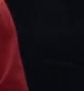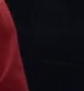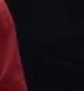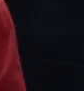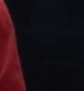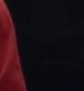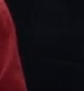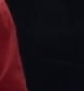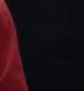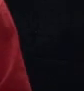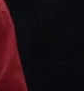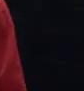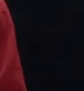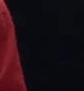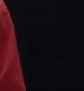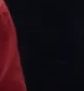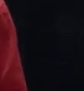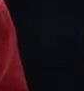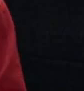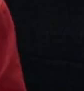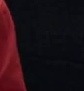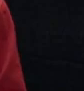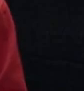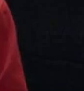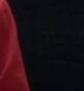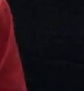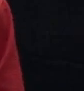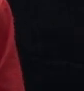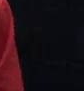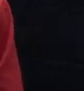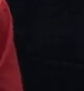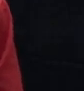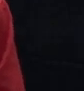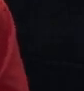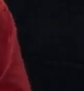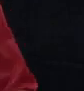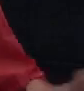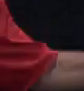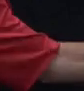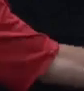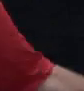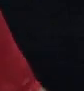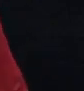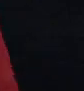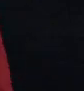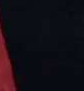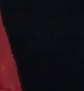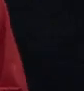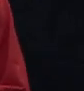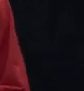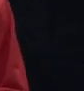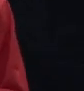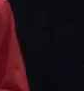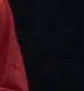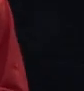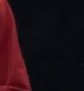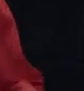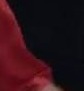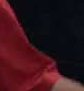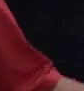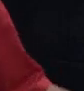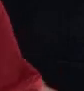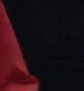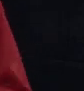registration has in fact closed, but the good news is you can still register here in person. There's a long registration table